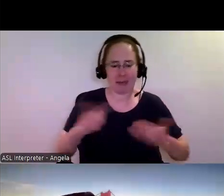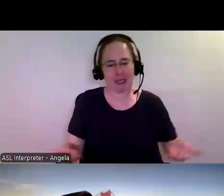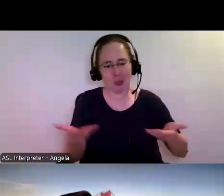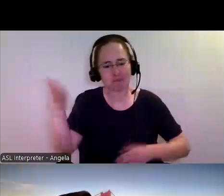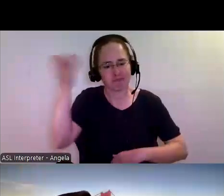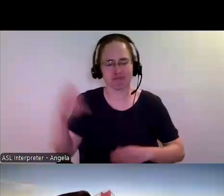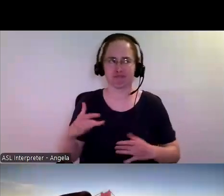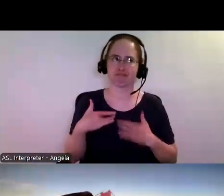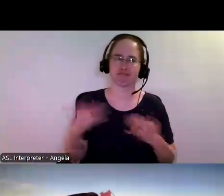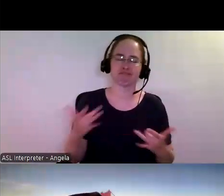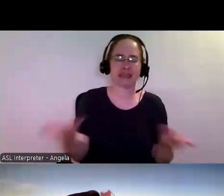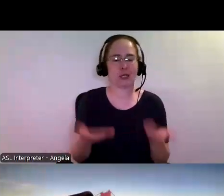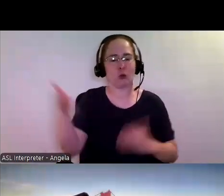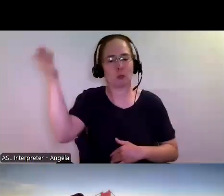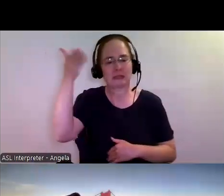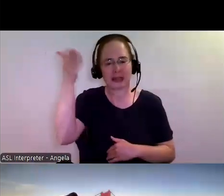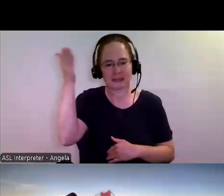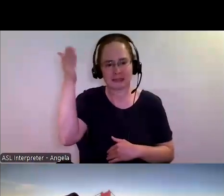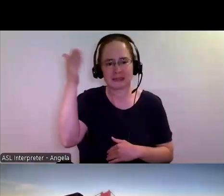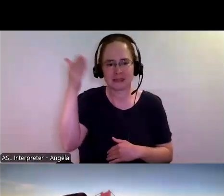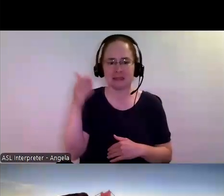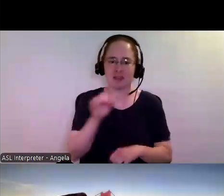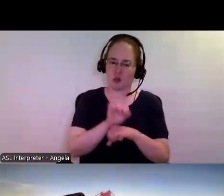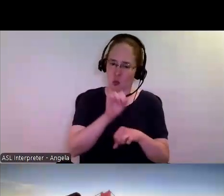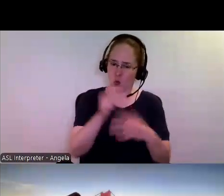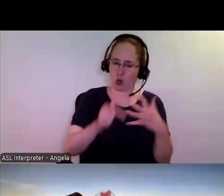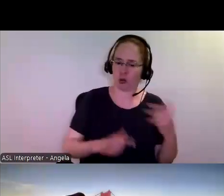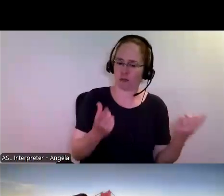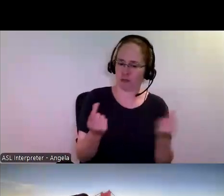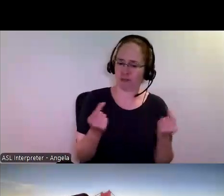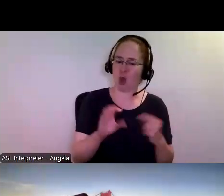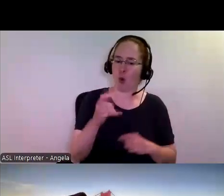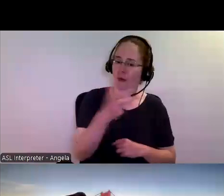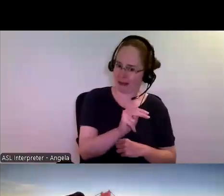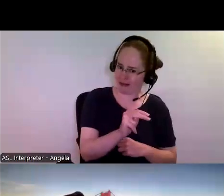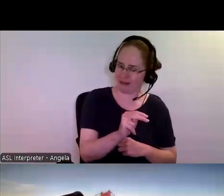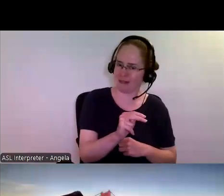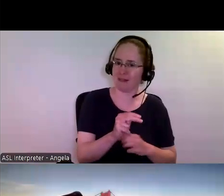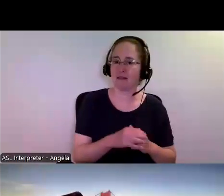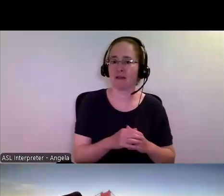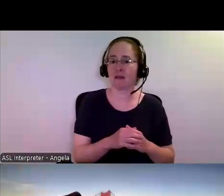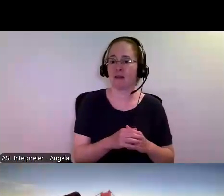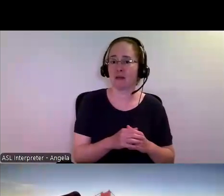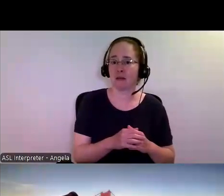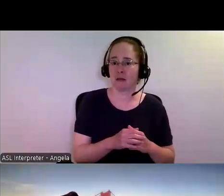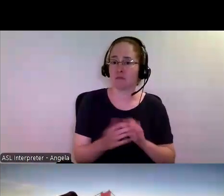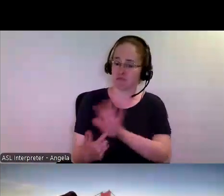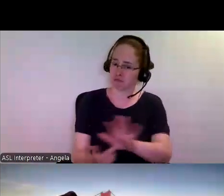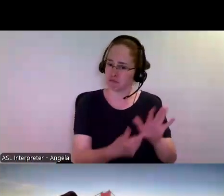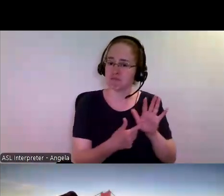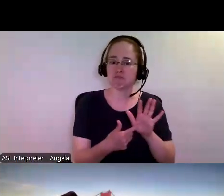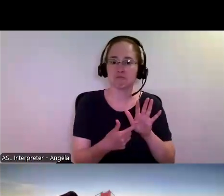very excited to be here to present the work that we are doing in Oregon as illustrative of